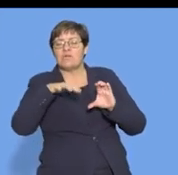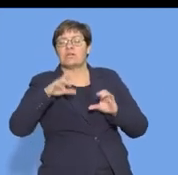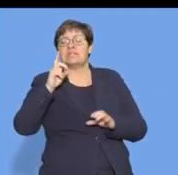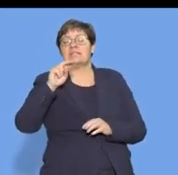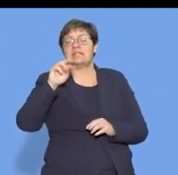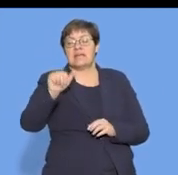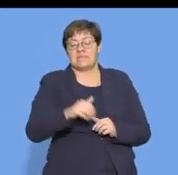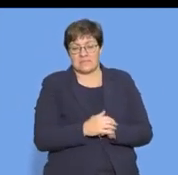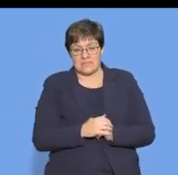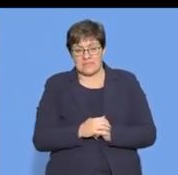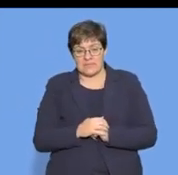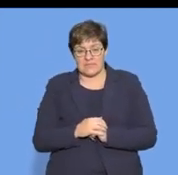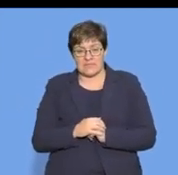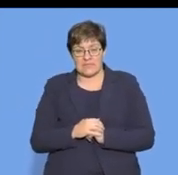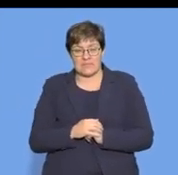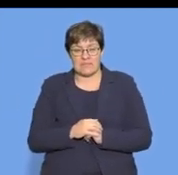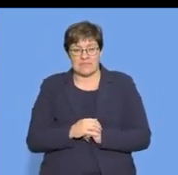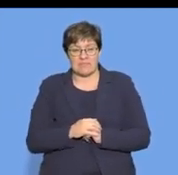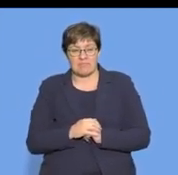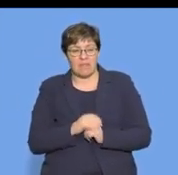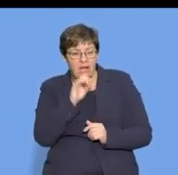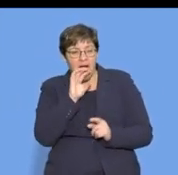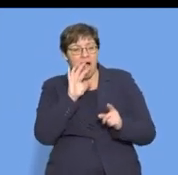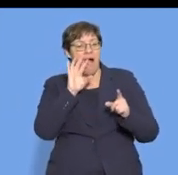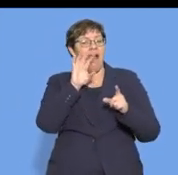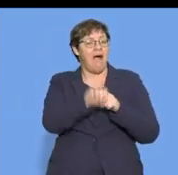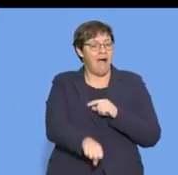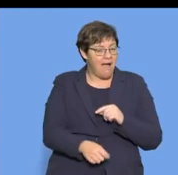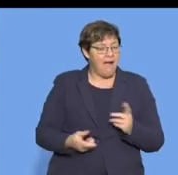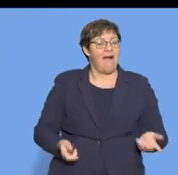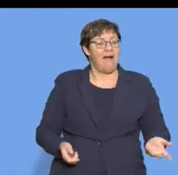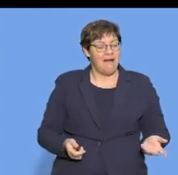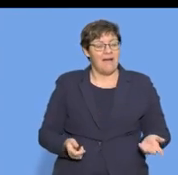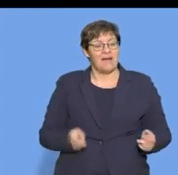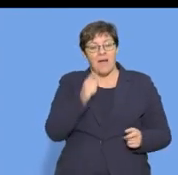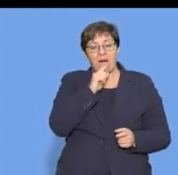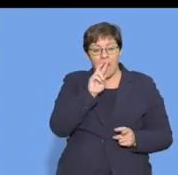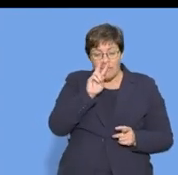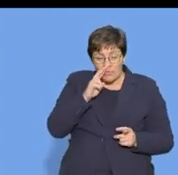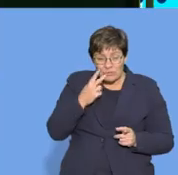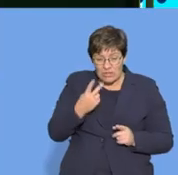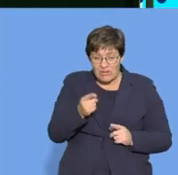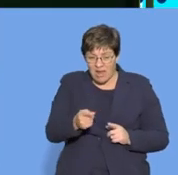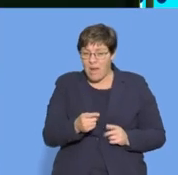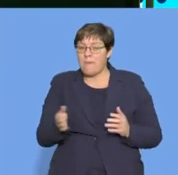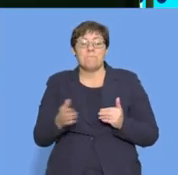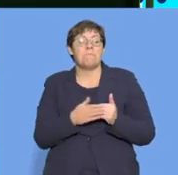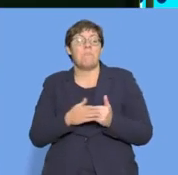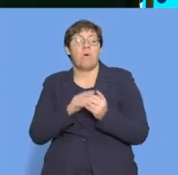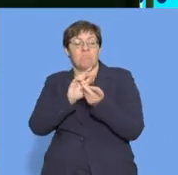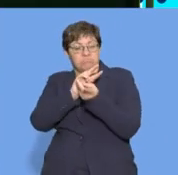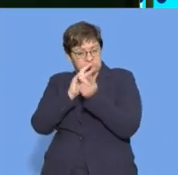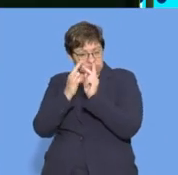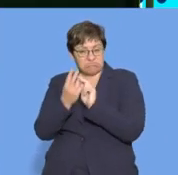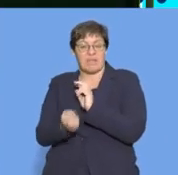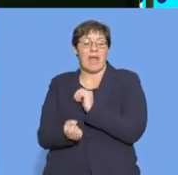in the mitochondrial DNA. And they then discovered that those mutations, there's a lot